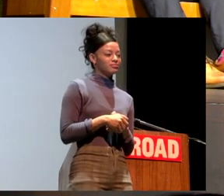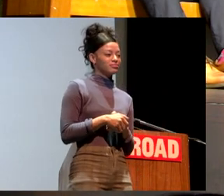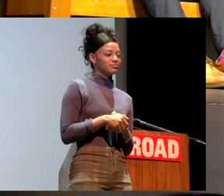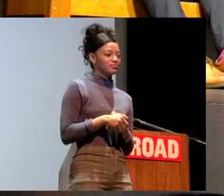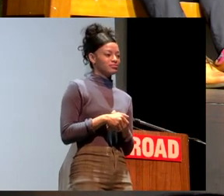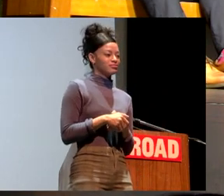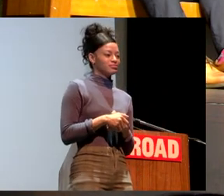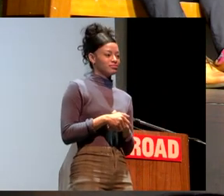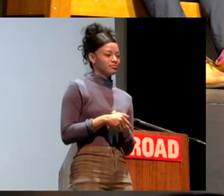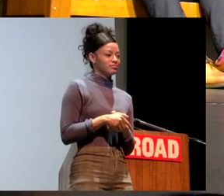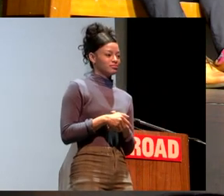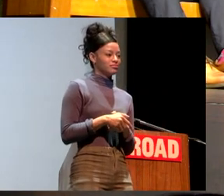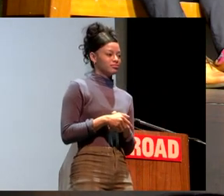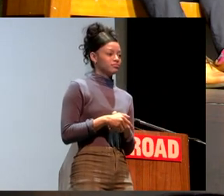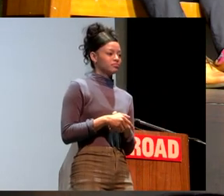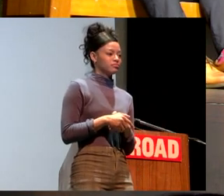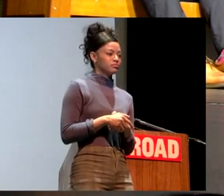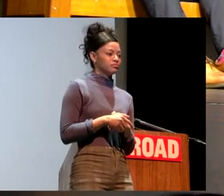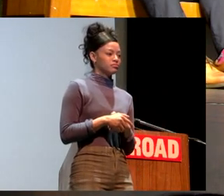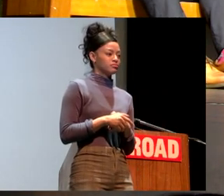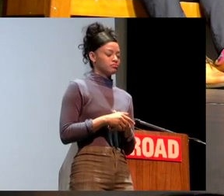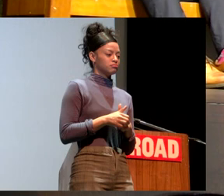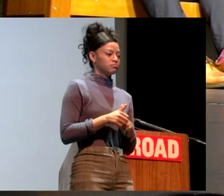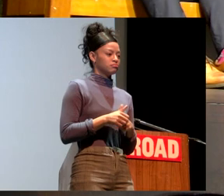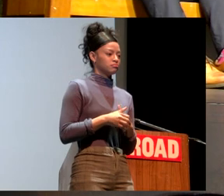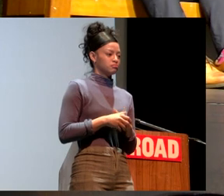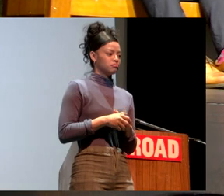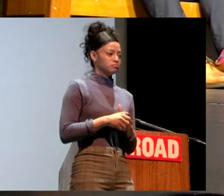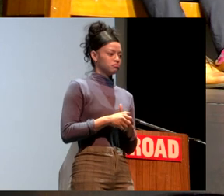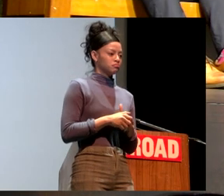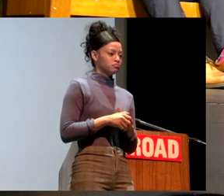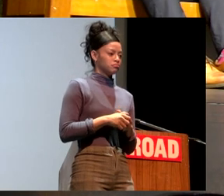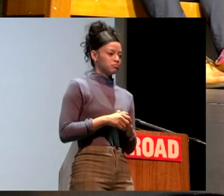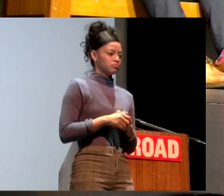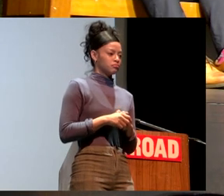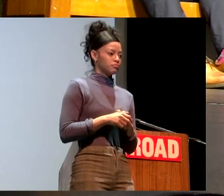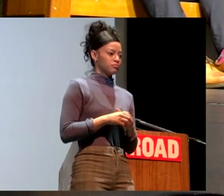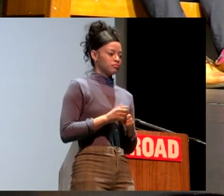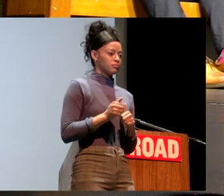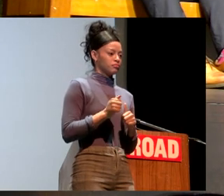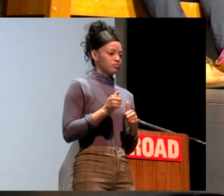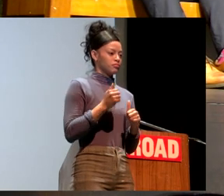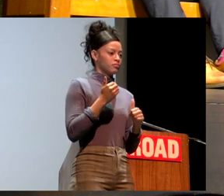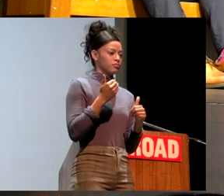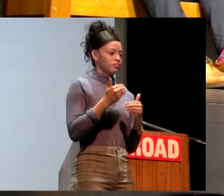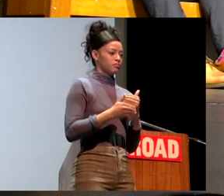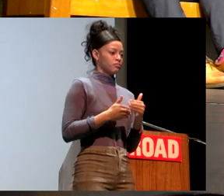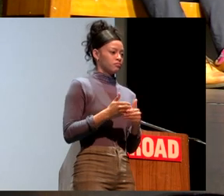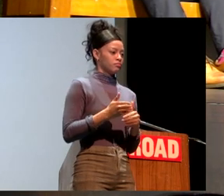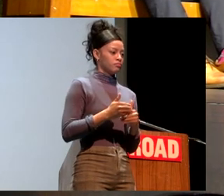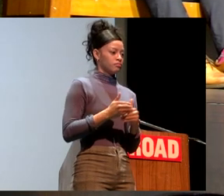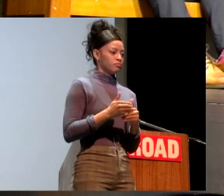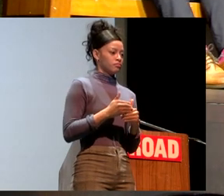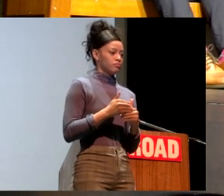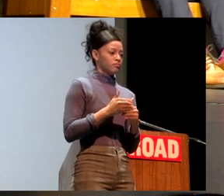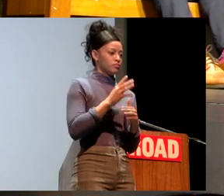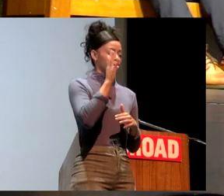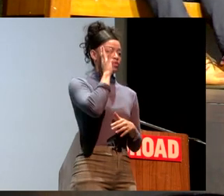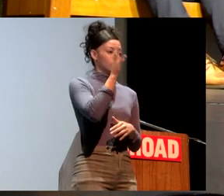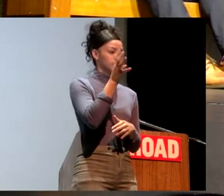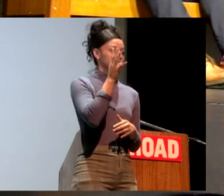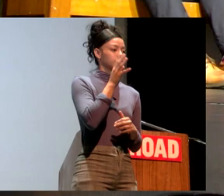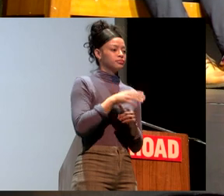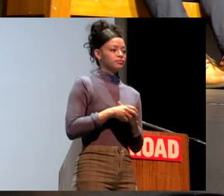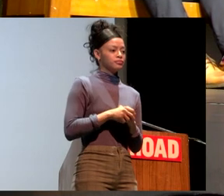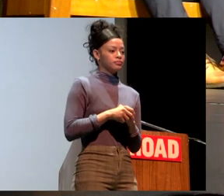in the process making for the creative is a super creative and super smooth, because they knew very much